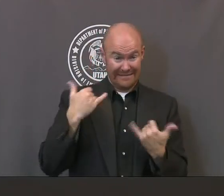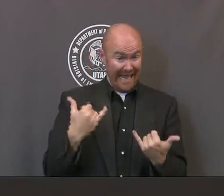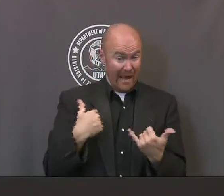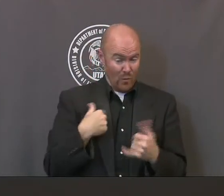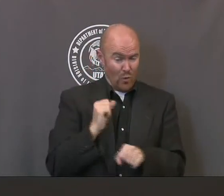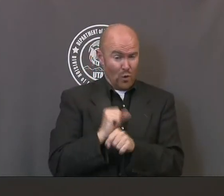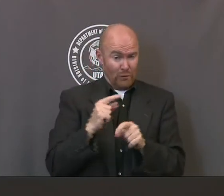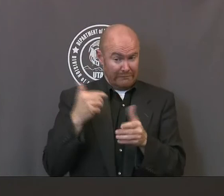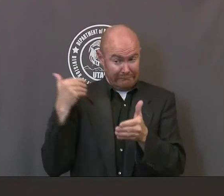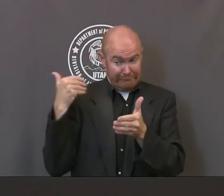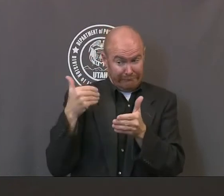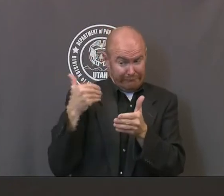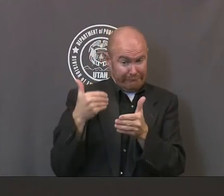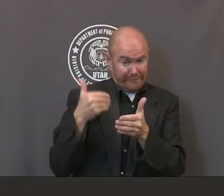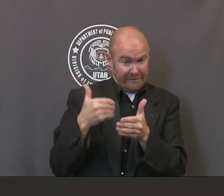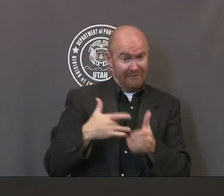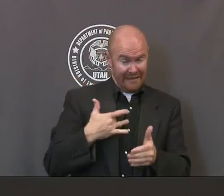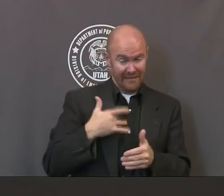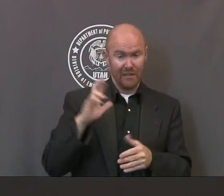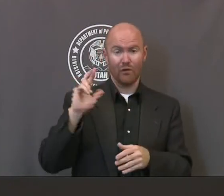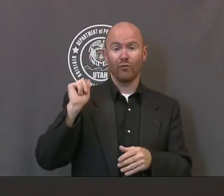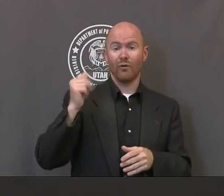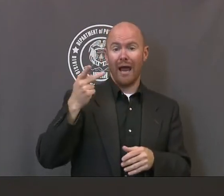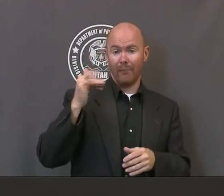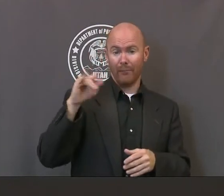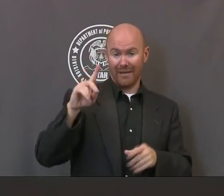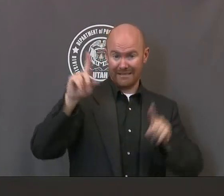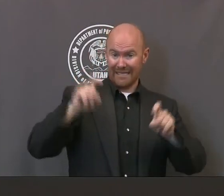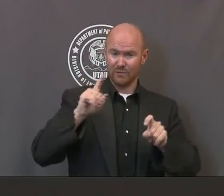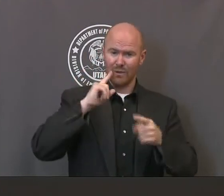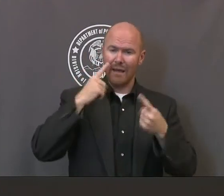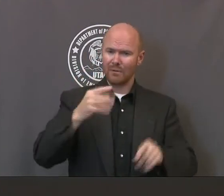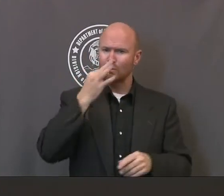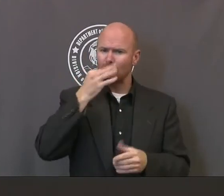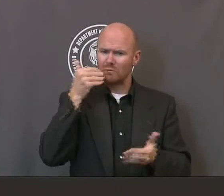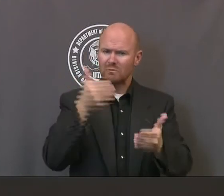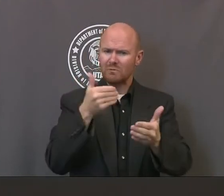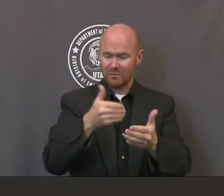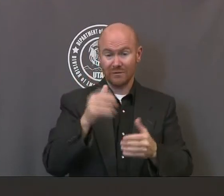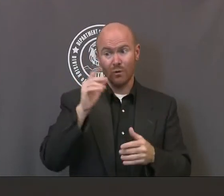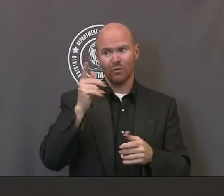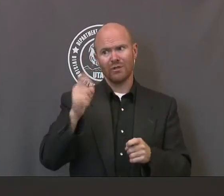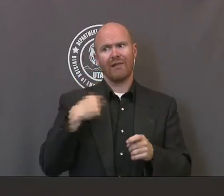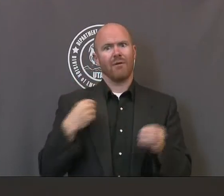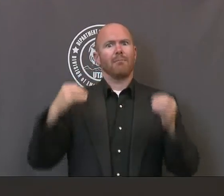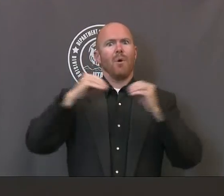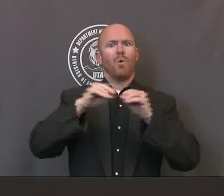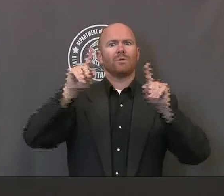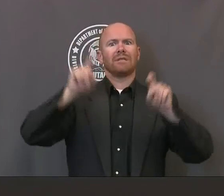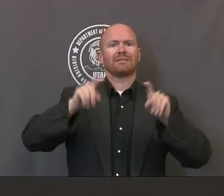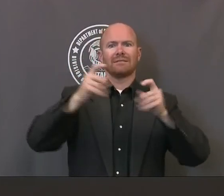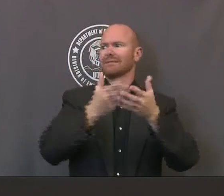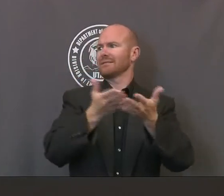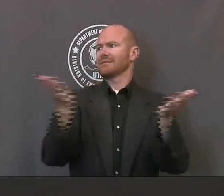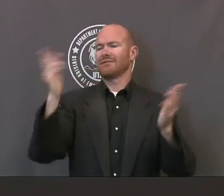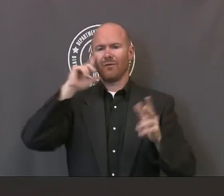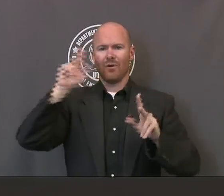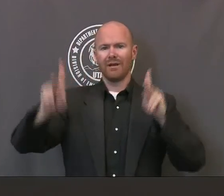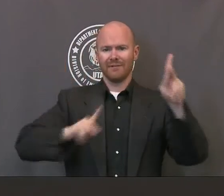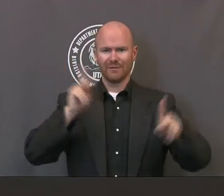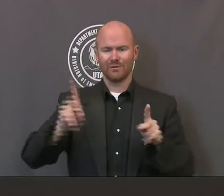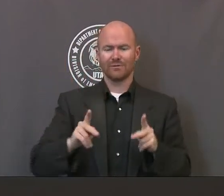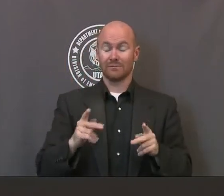to be able to place those throughout the state so that there can be more access to more testing by more individuals. And